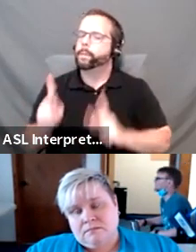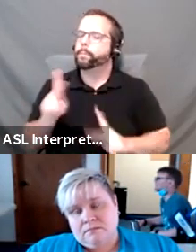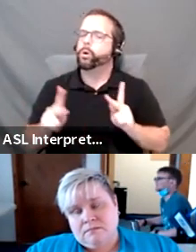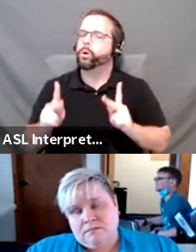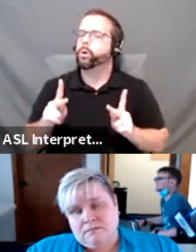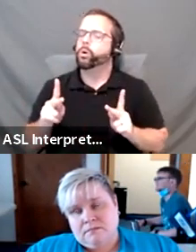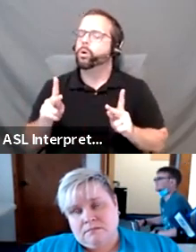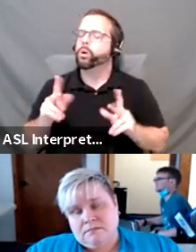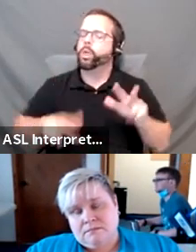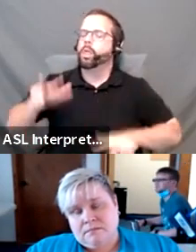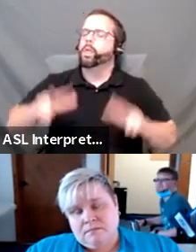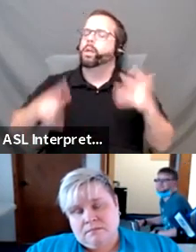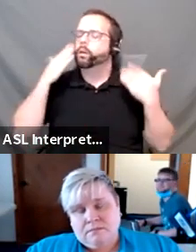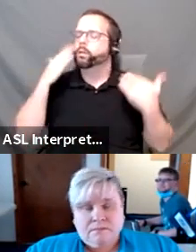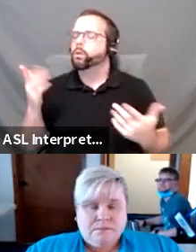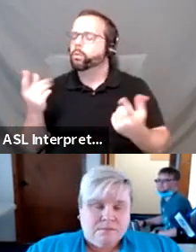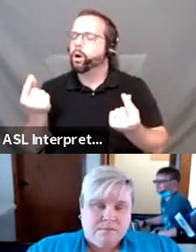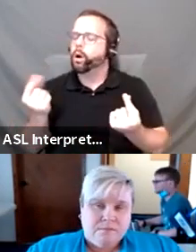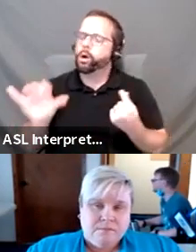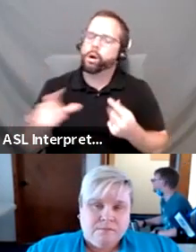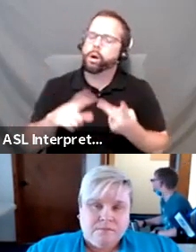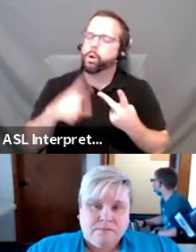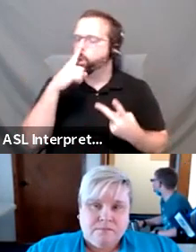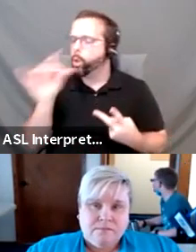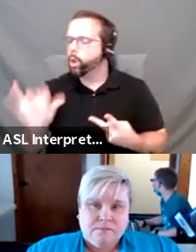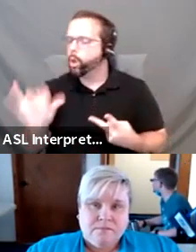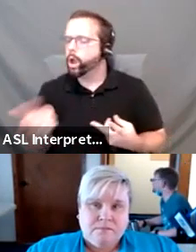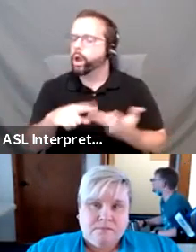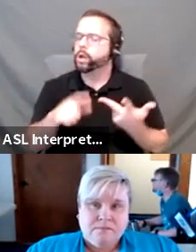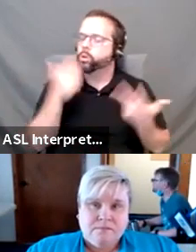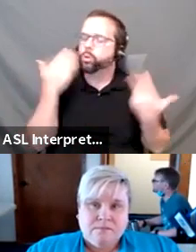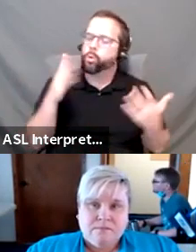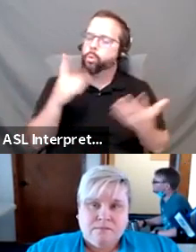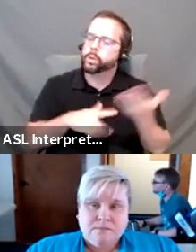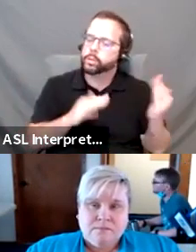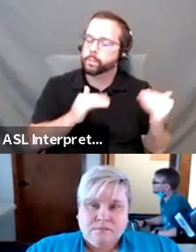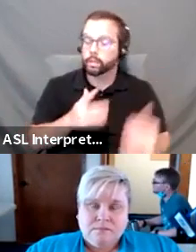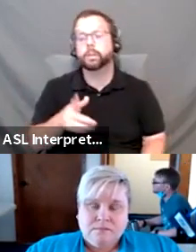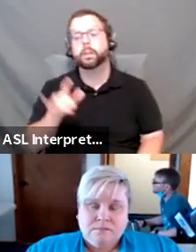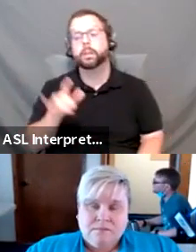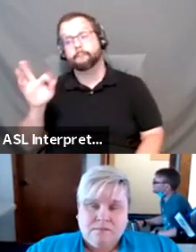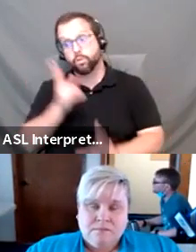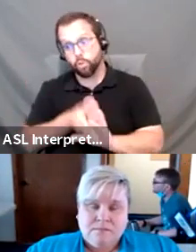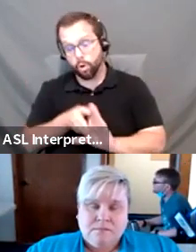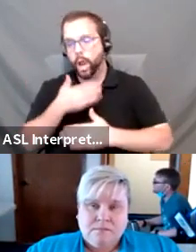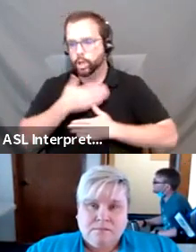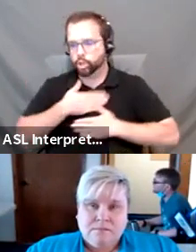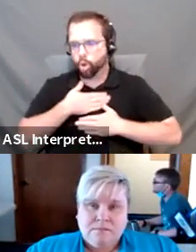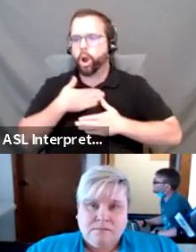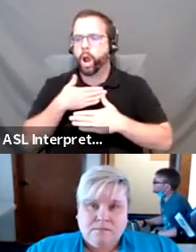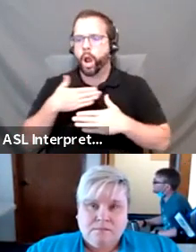really don't know what it is, don't know what to expect. The ones that show up really do enjoy it. They appreciate it. They have a tendency to come